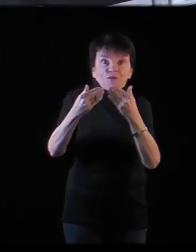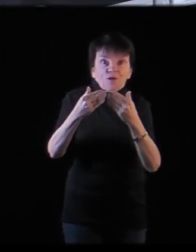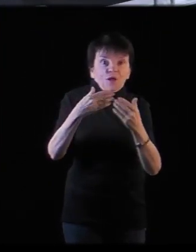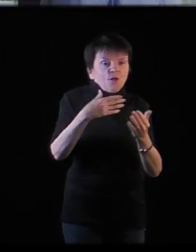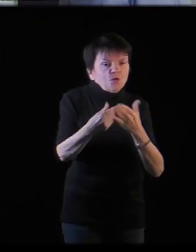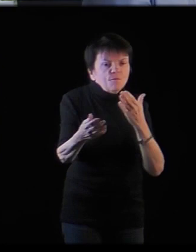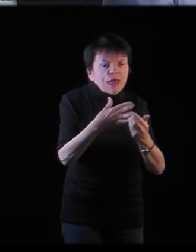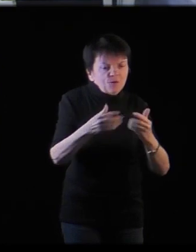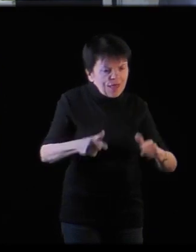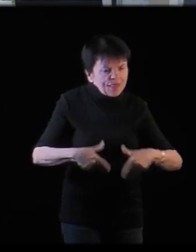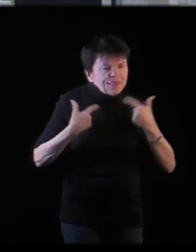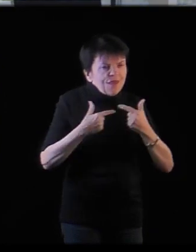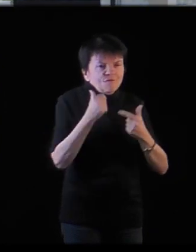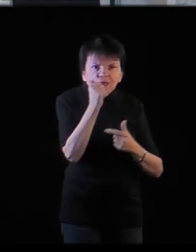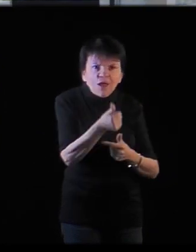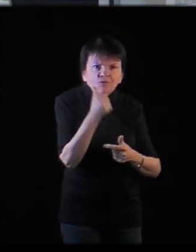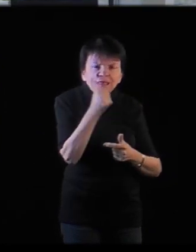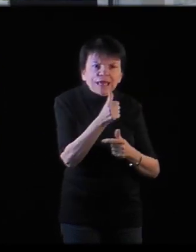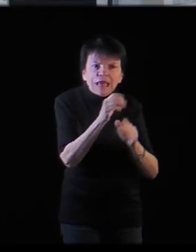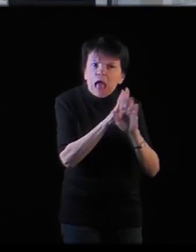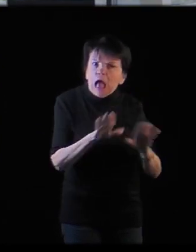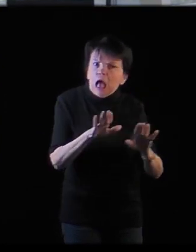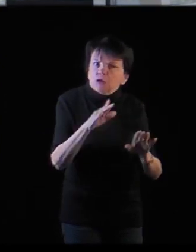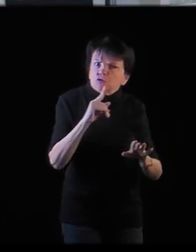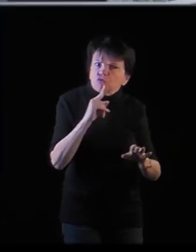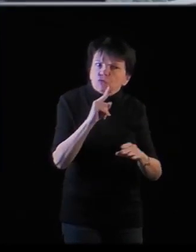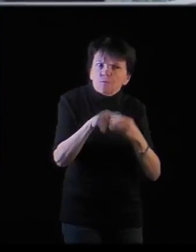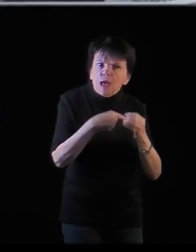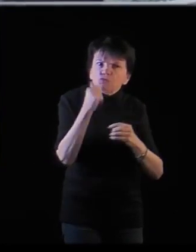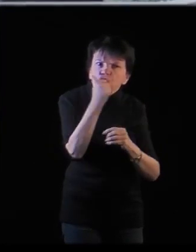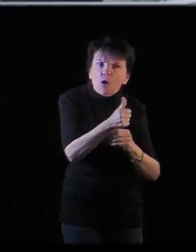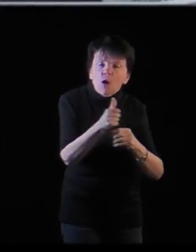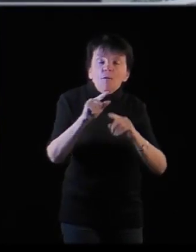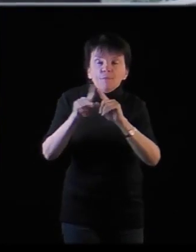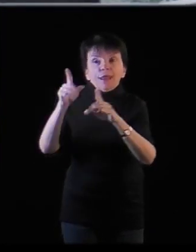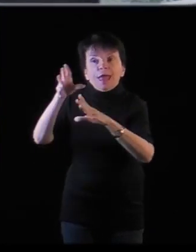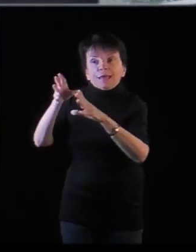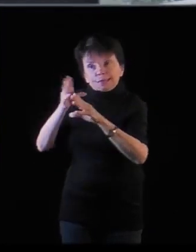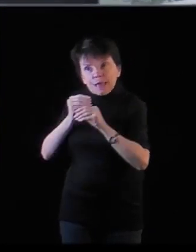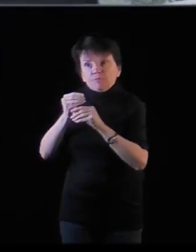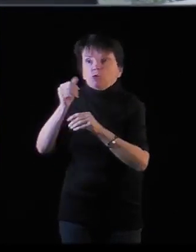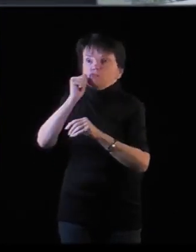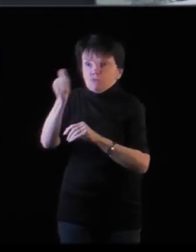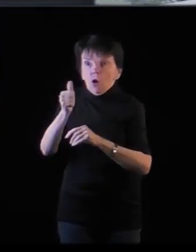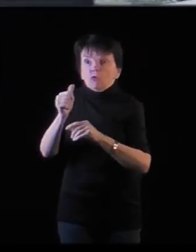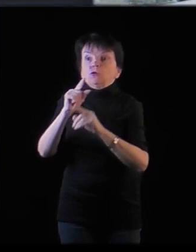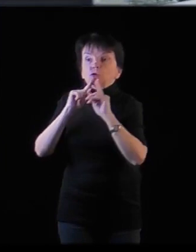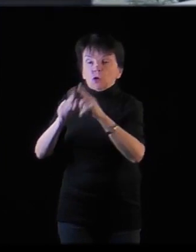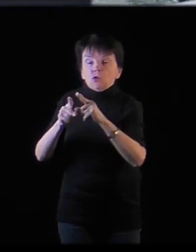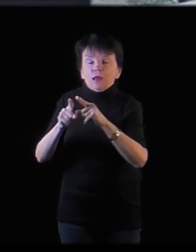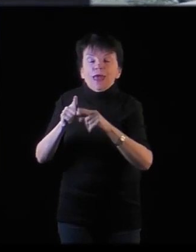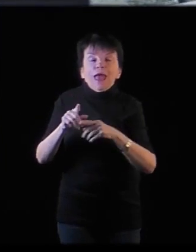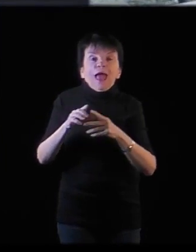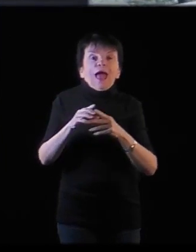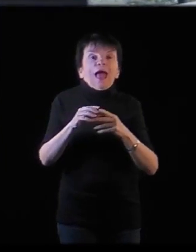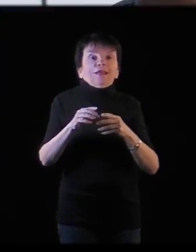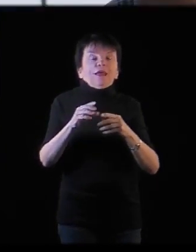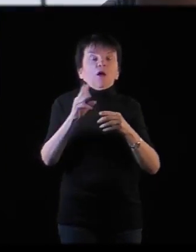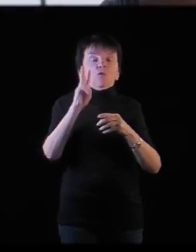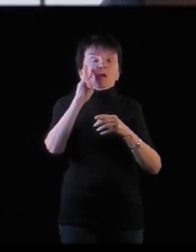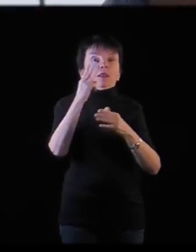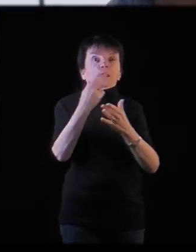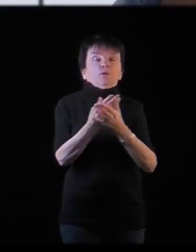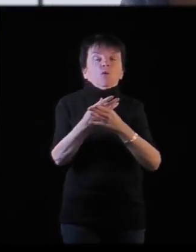uncertain of tomorrow, I will accept that tomorrow was never certain and cherish every chance to witness the wonder of